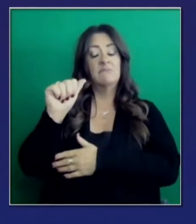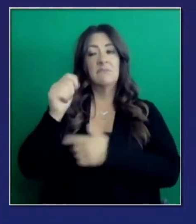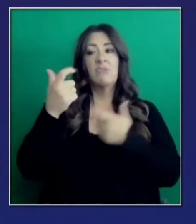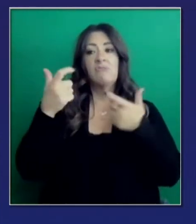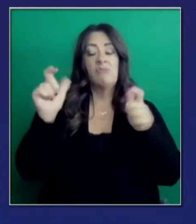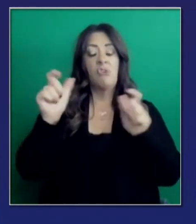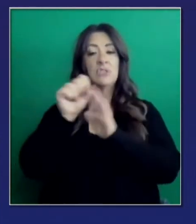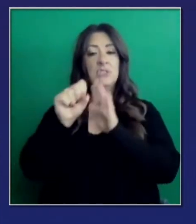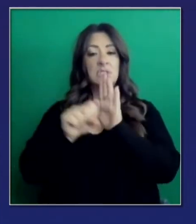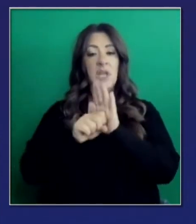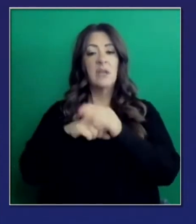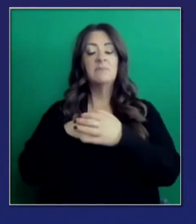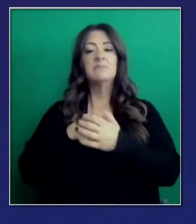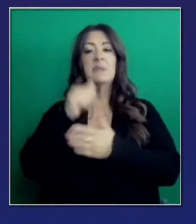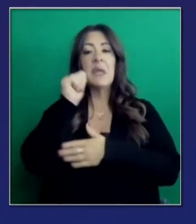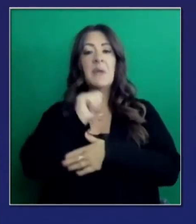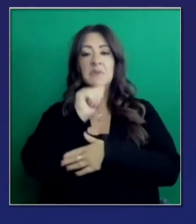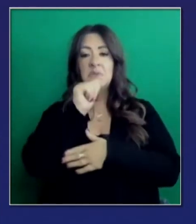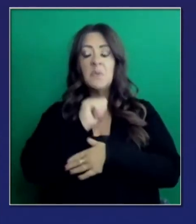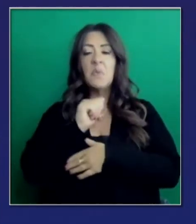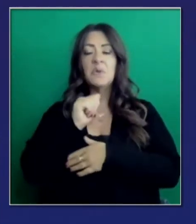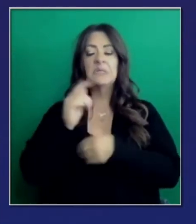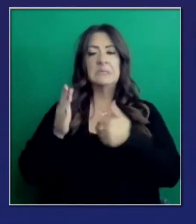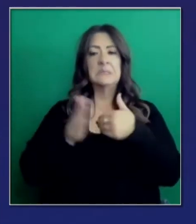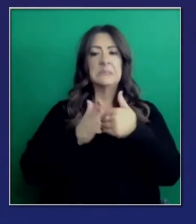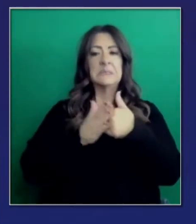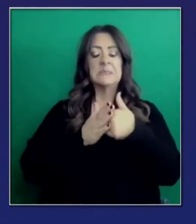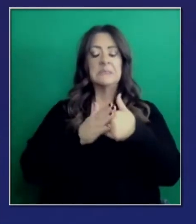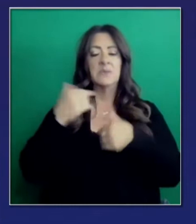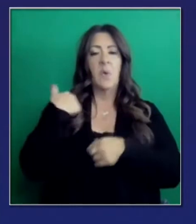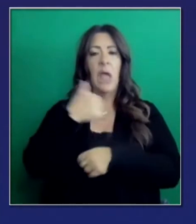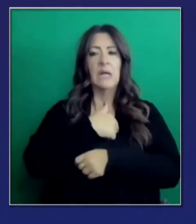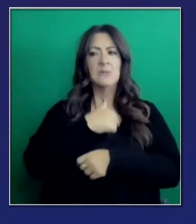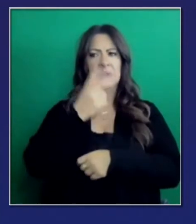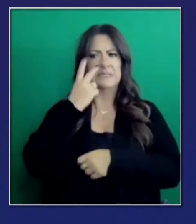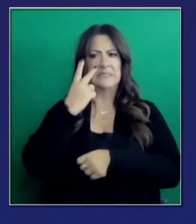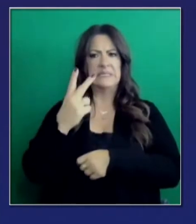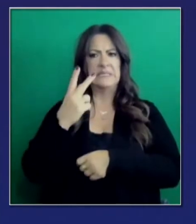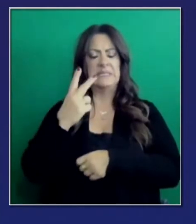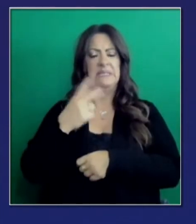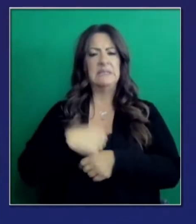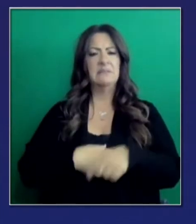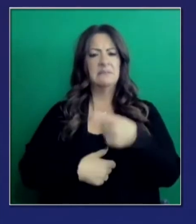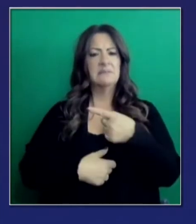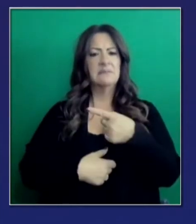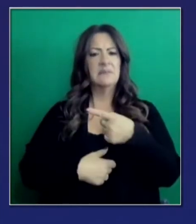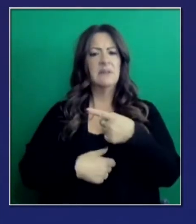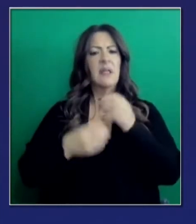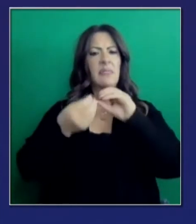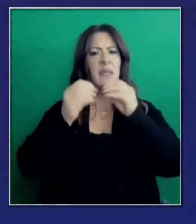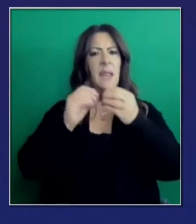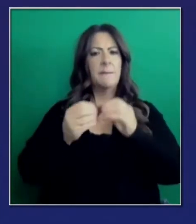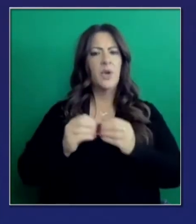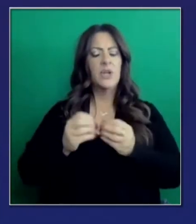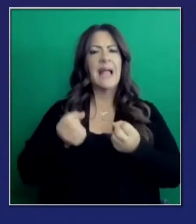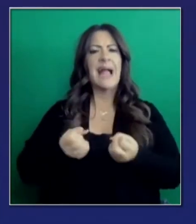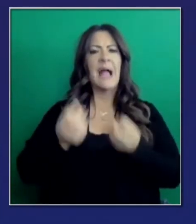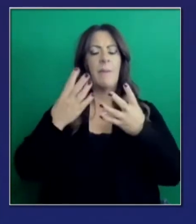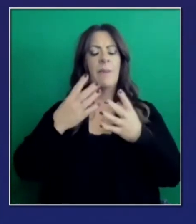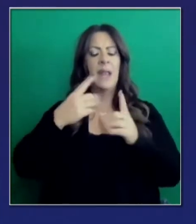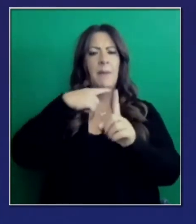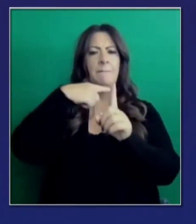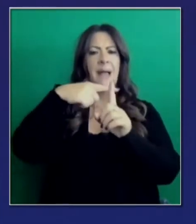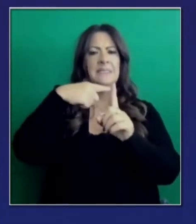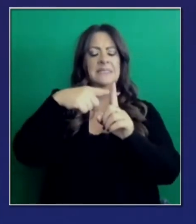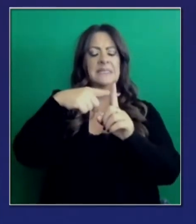in terms of its regional proximity. And so you could see those positivity rates just as a proxy example of where